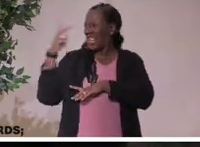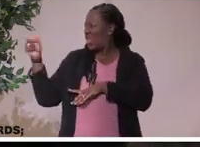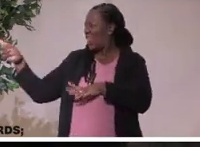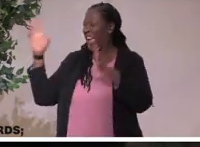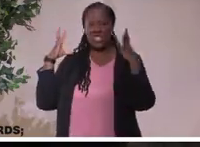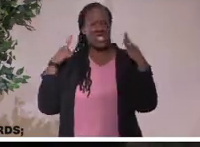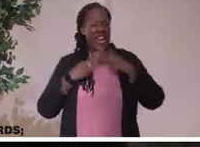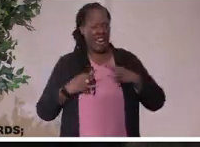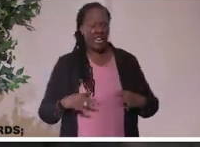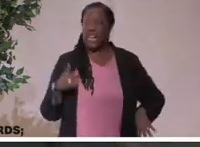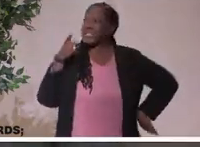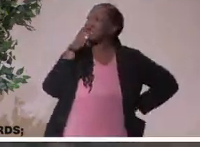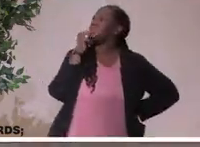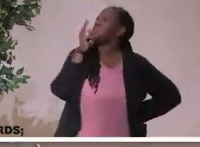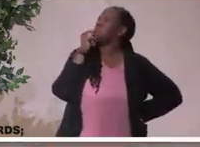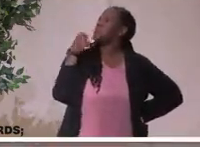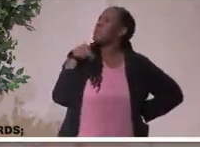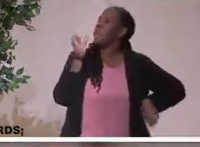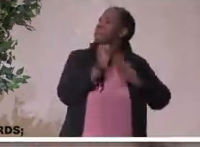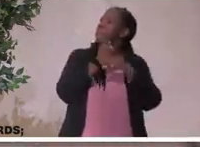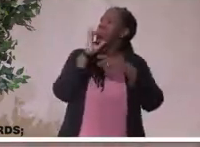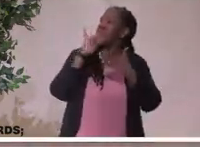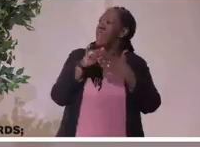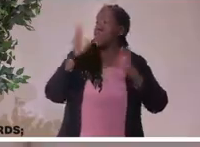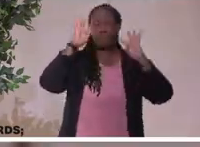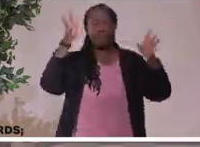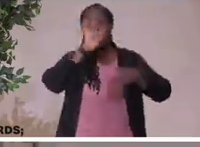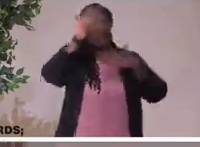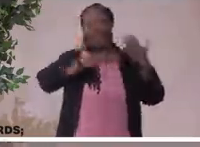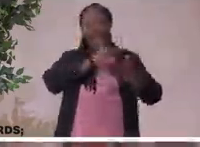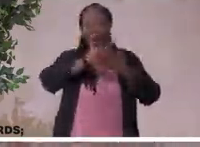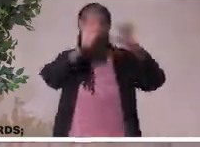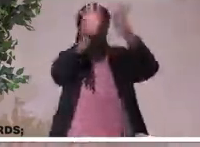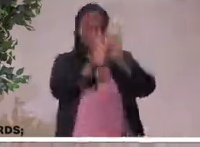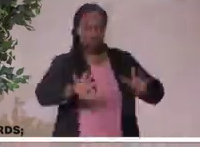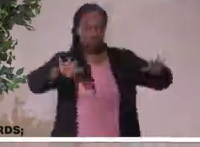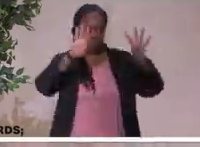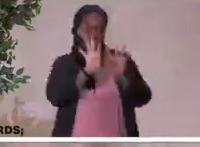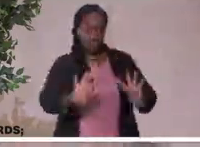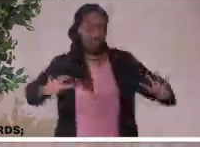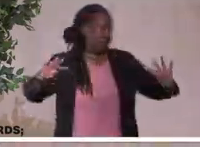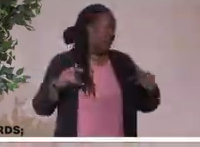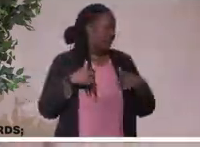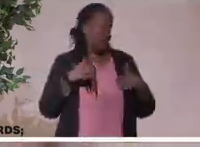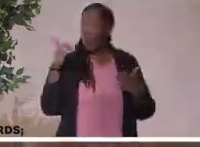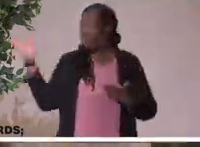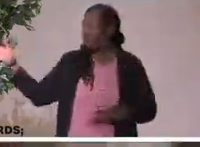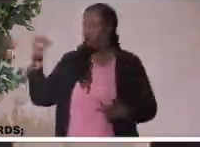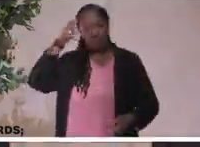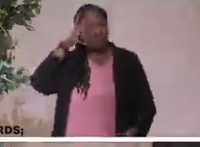this. And that's what I came up with, you know, after 8 hours of draping. So it's just trying to move, you know,